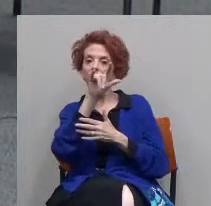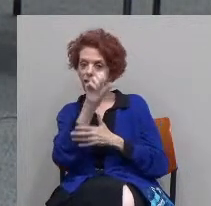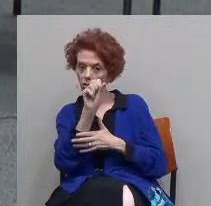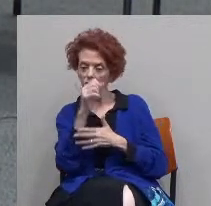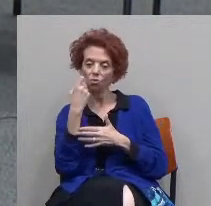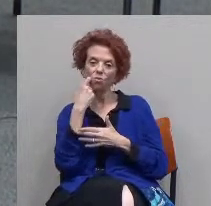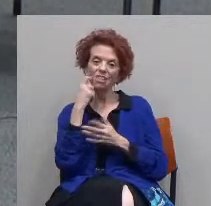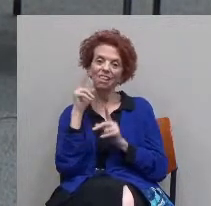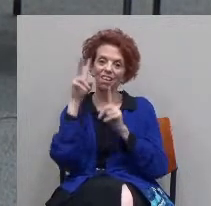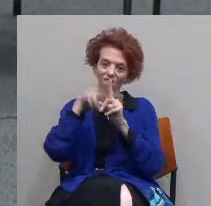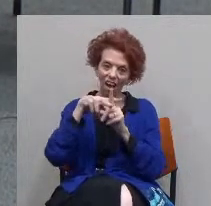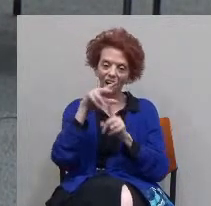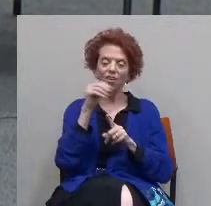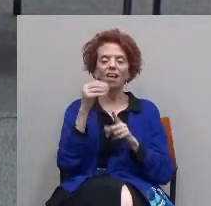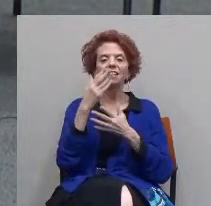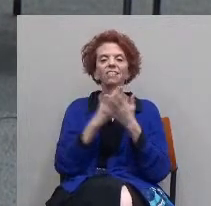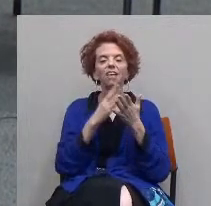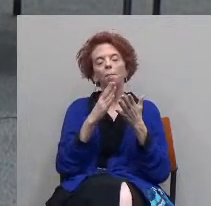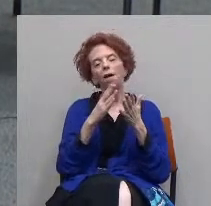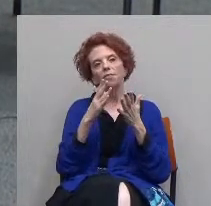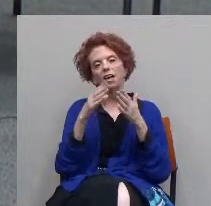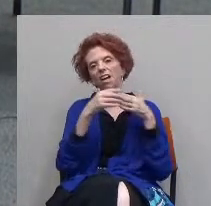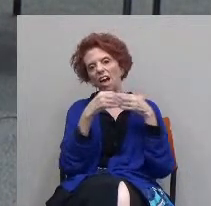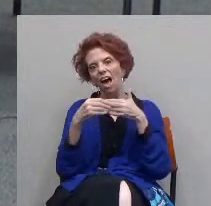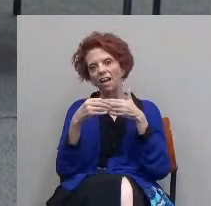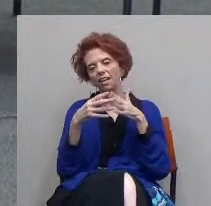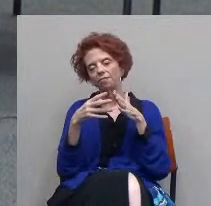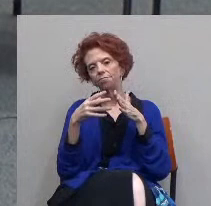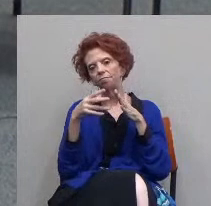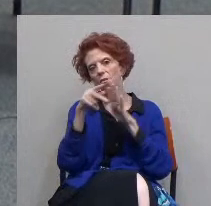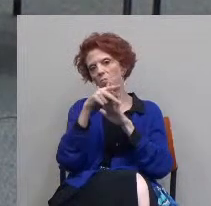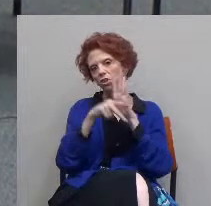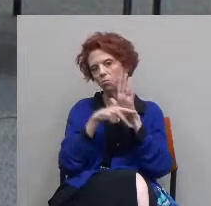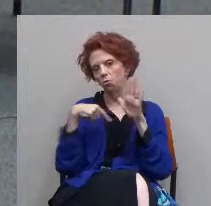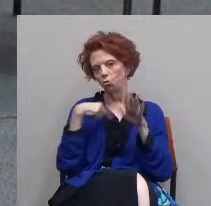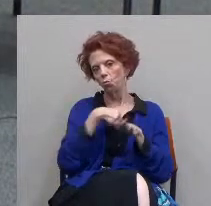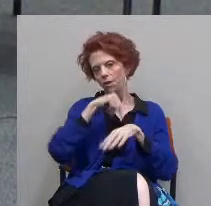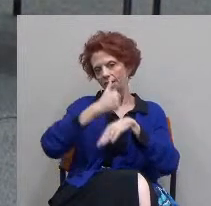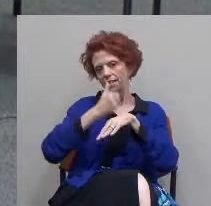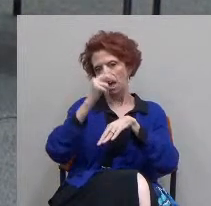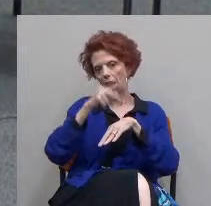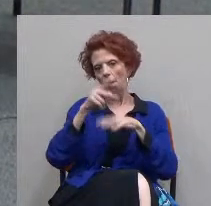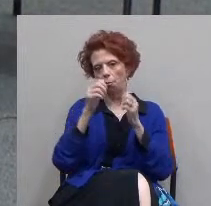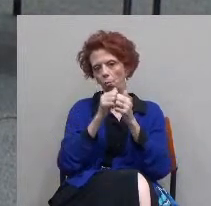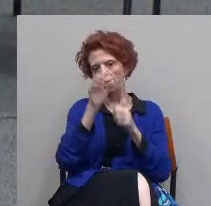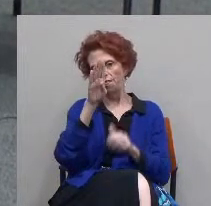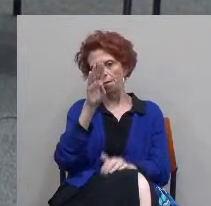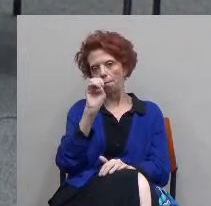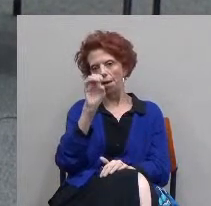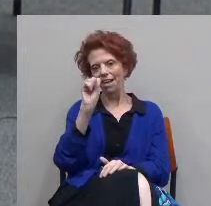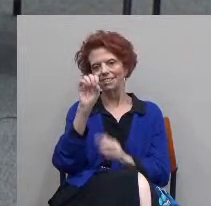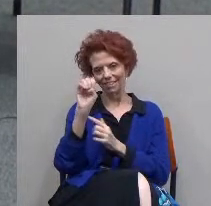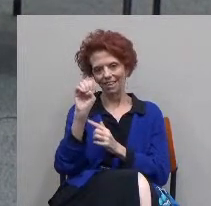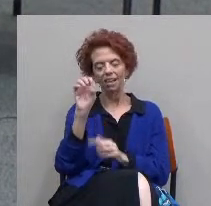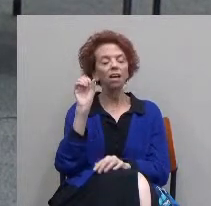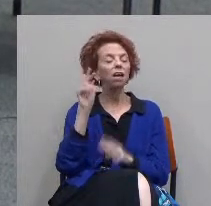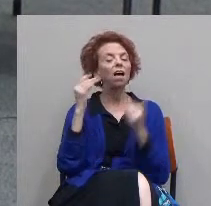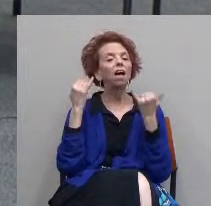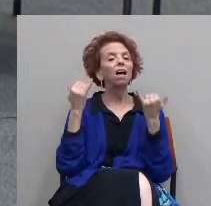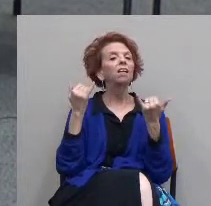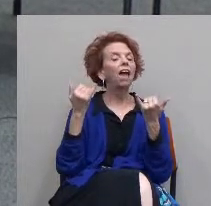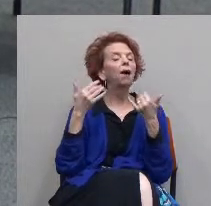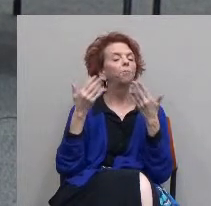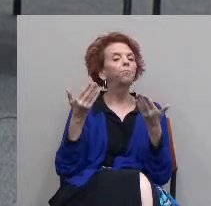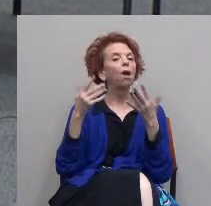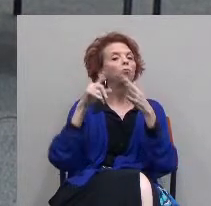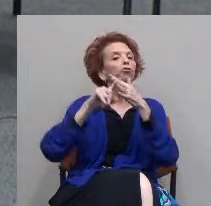and then also on some of the guiding principles that were put together in collaboration with BESE. So to start off, I thought it'd